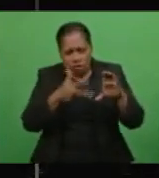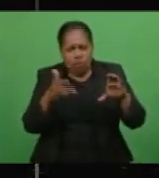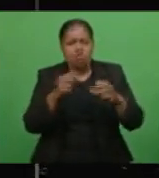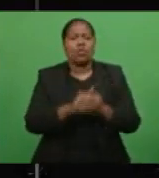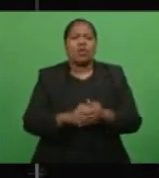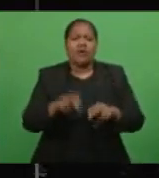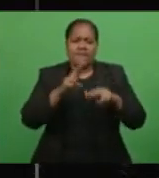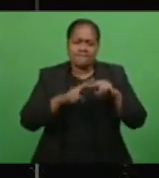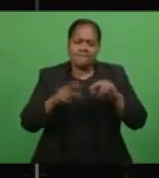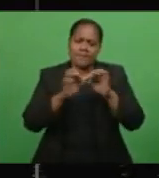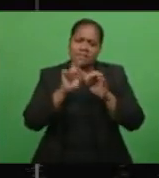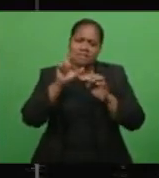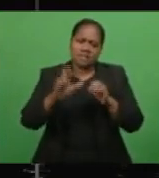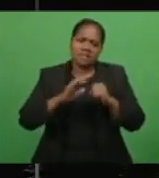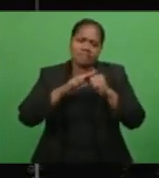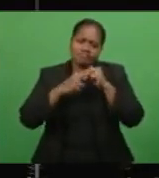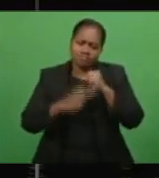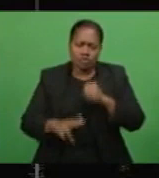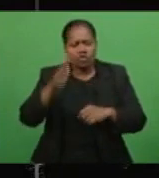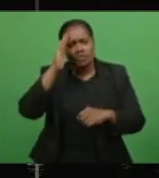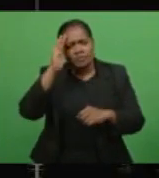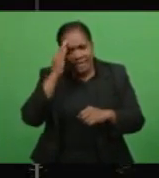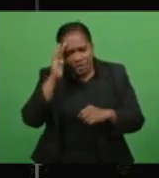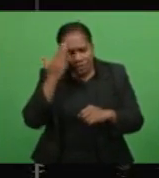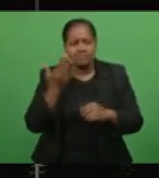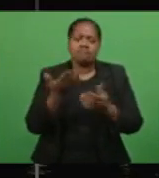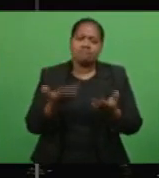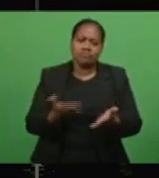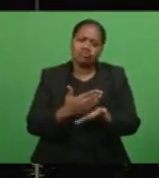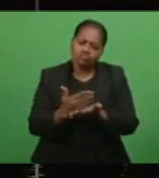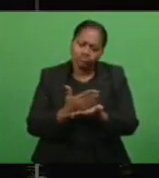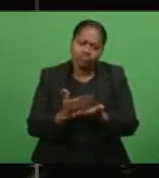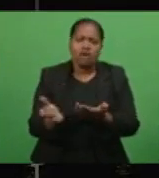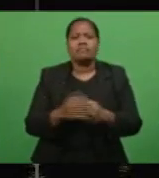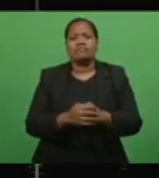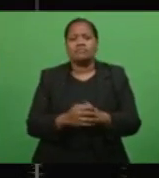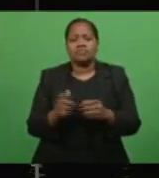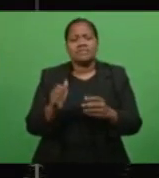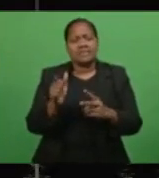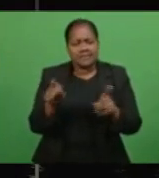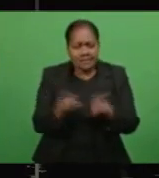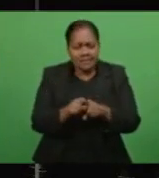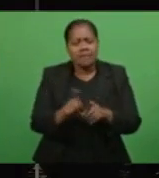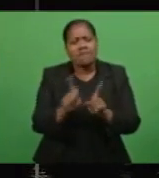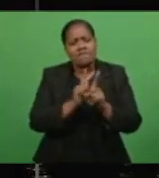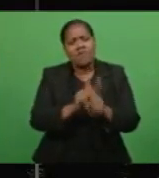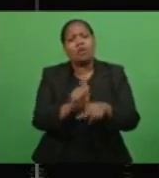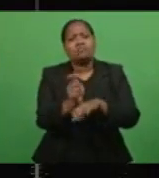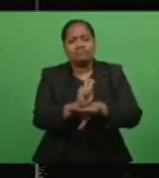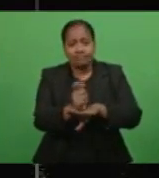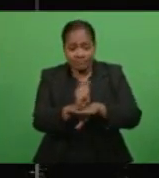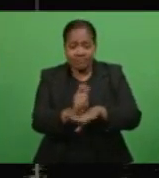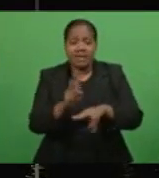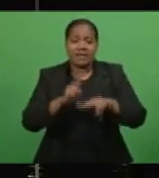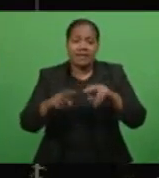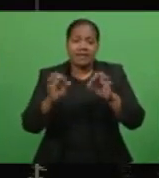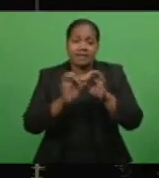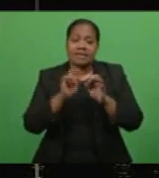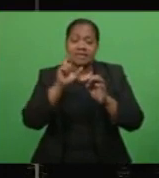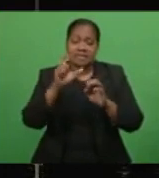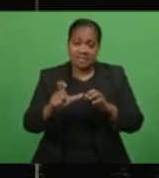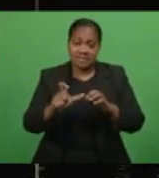fbcnews@fbc.com.fj. Share it with us via Facebook page FBC News. You can also follow and tweet us your news tips at FBC_news or